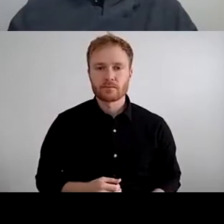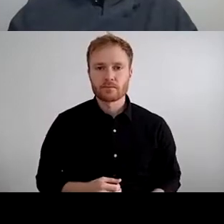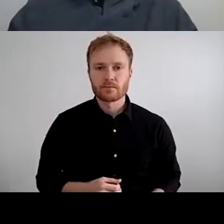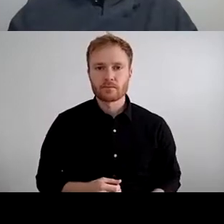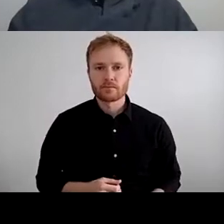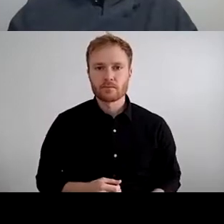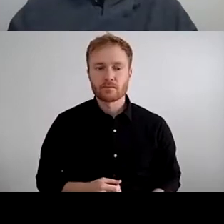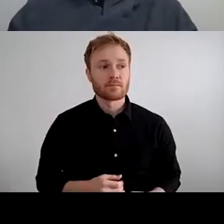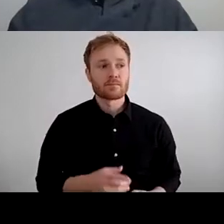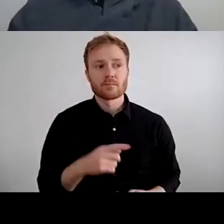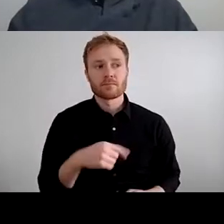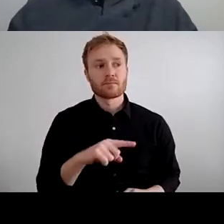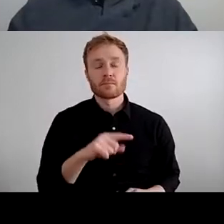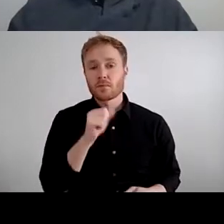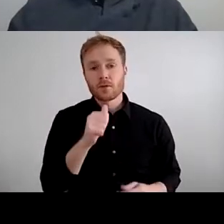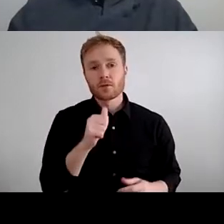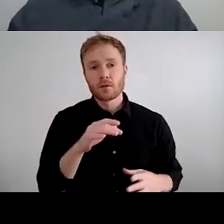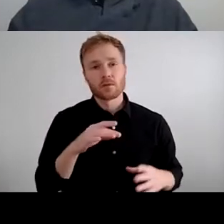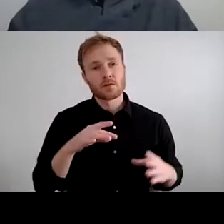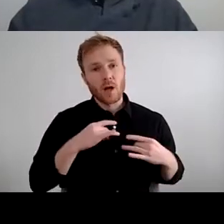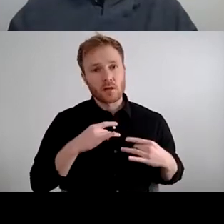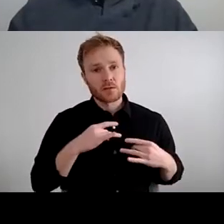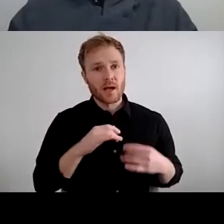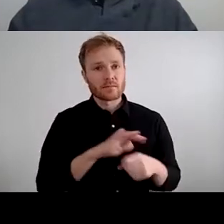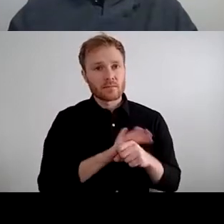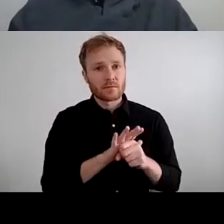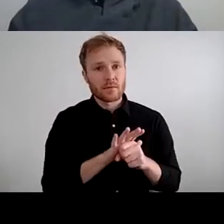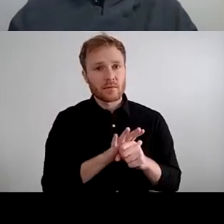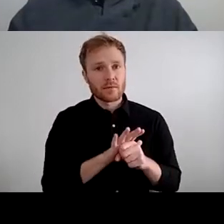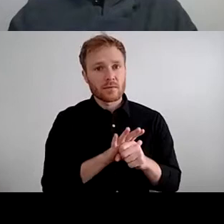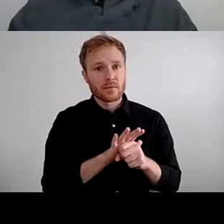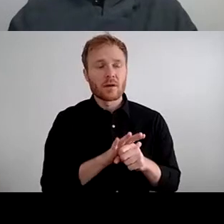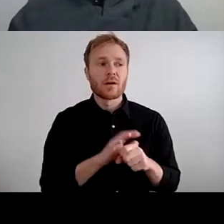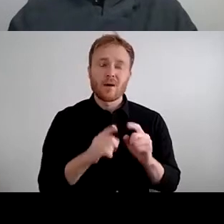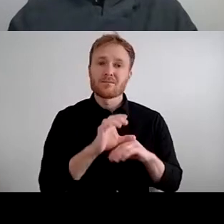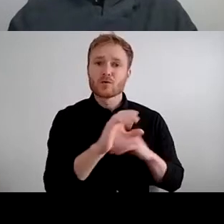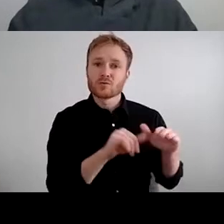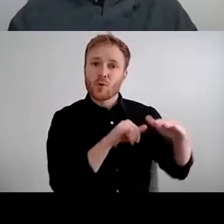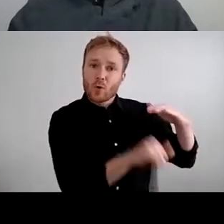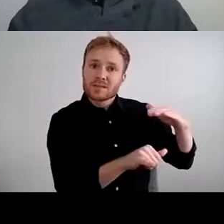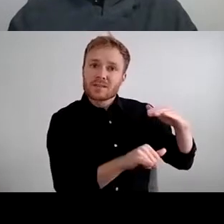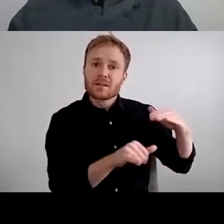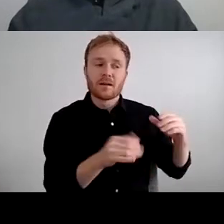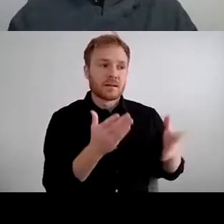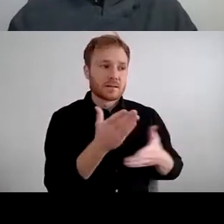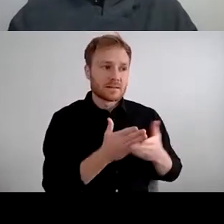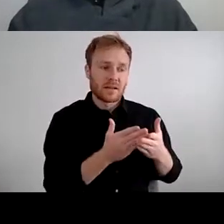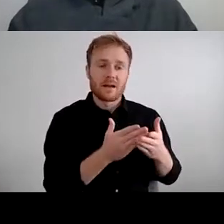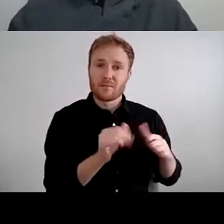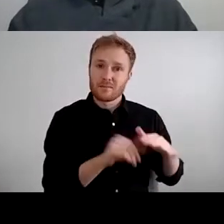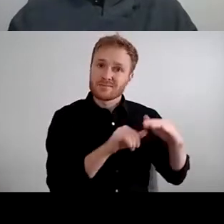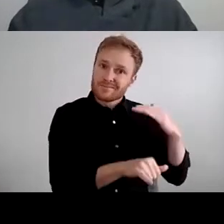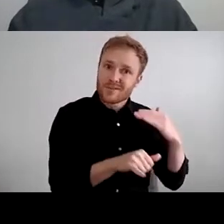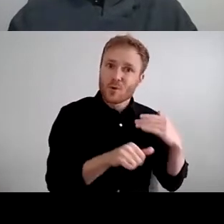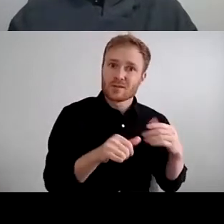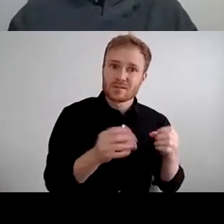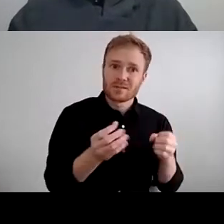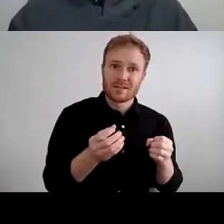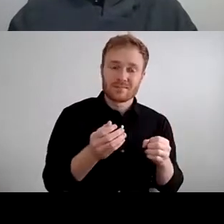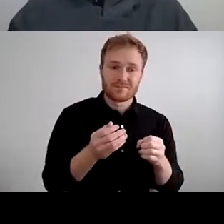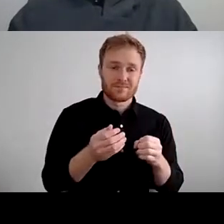Though they did not contract the virus, they have been forced to quarantine, and some have quarantined more than once without